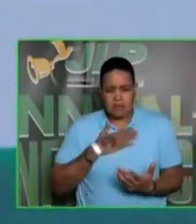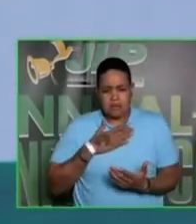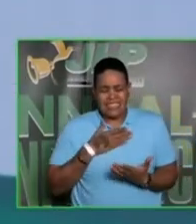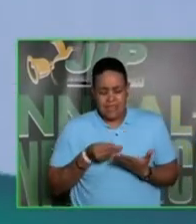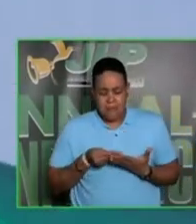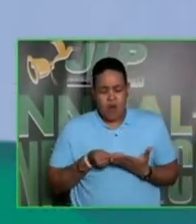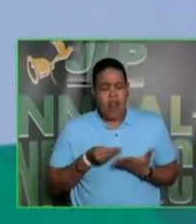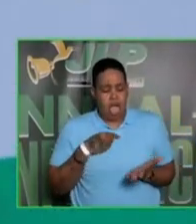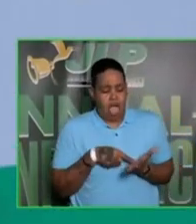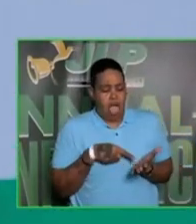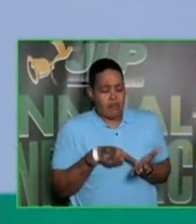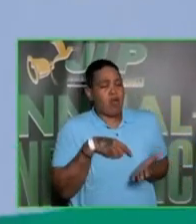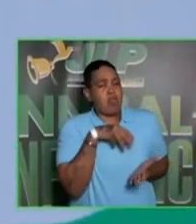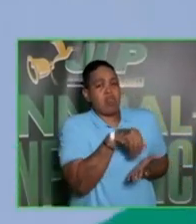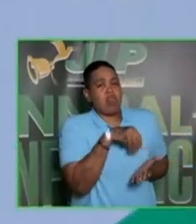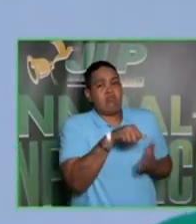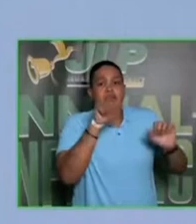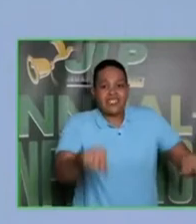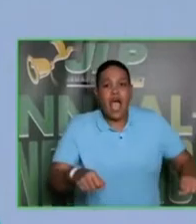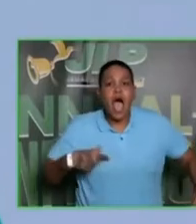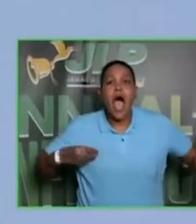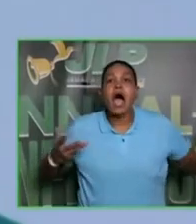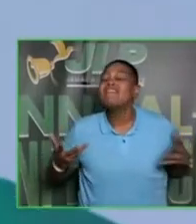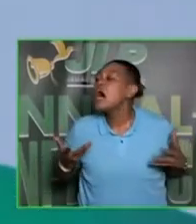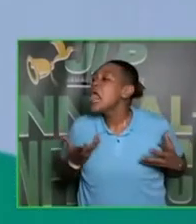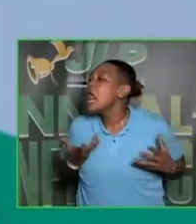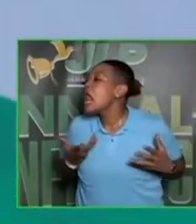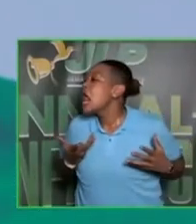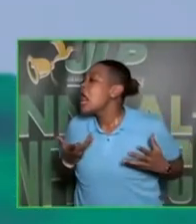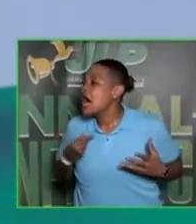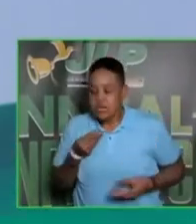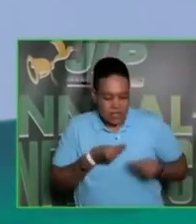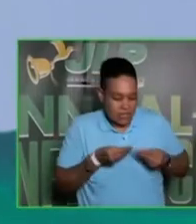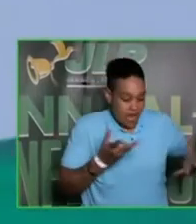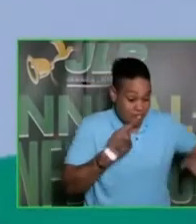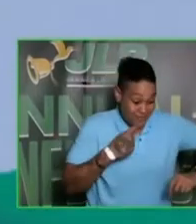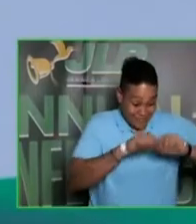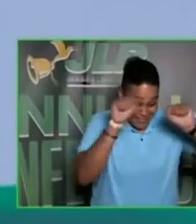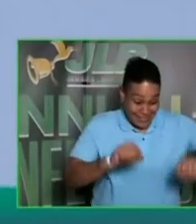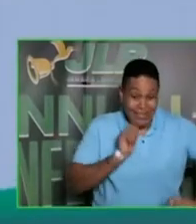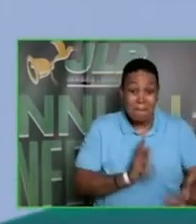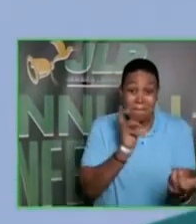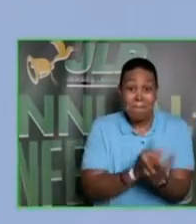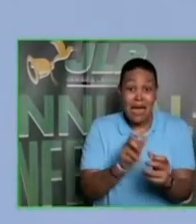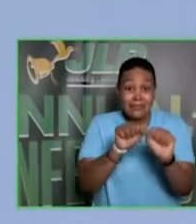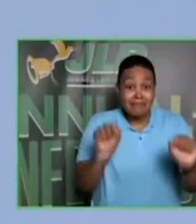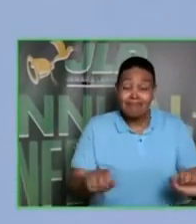economic means. But the system that we have is not designed like that.